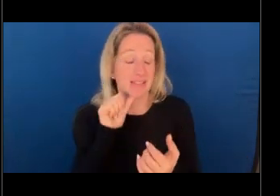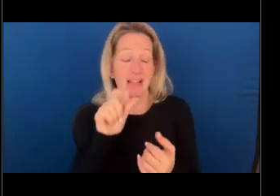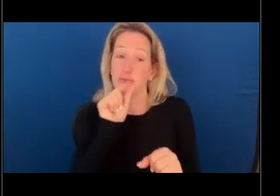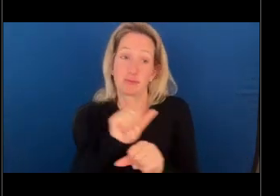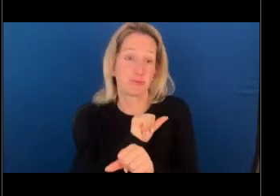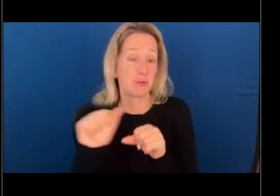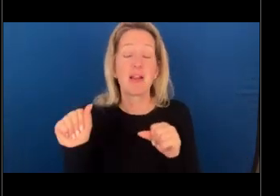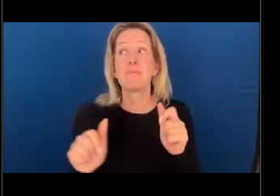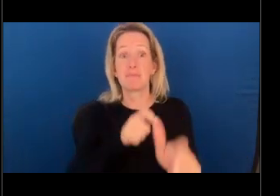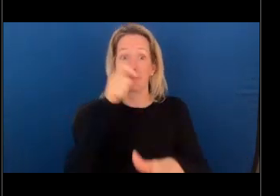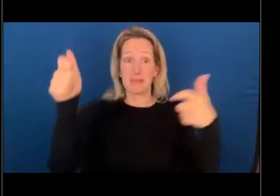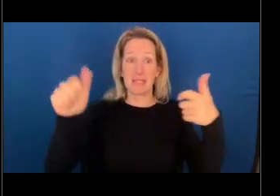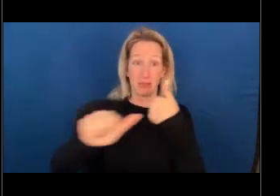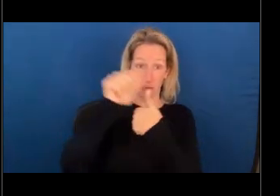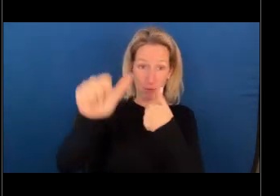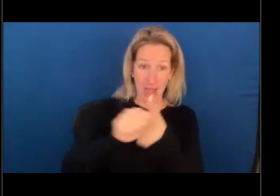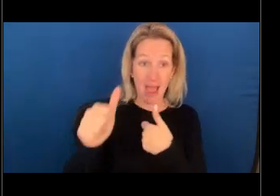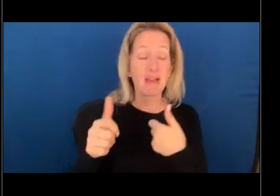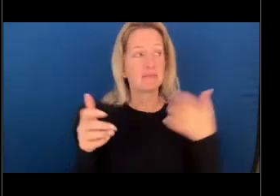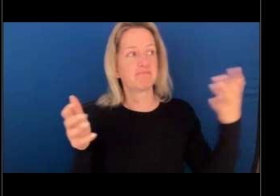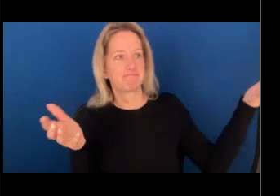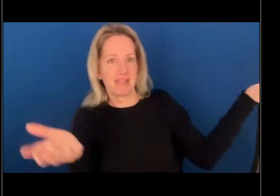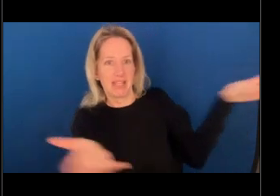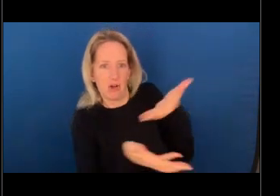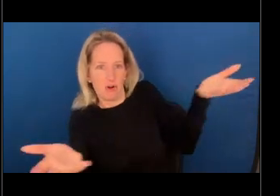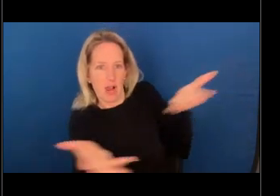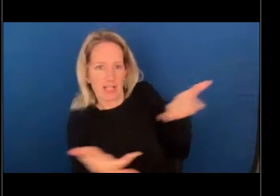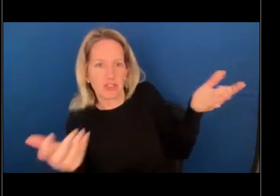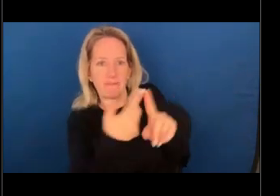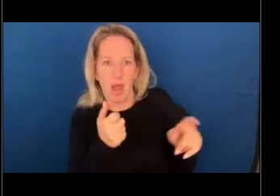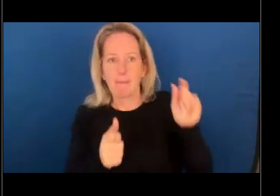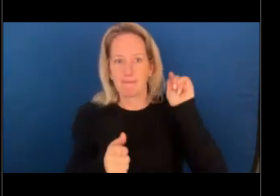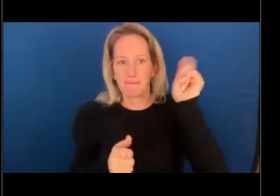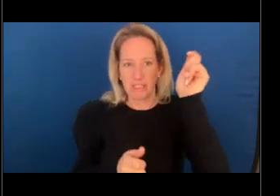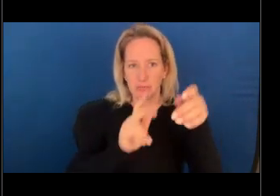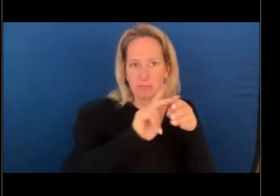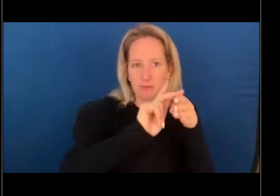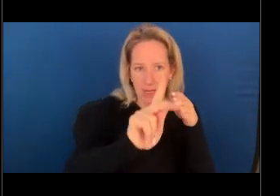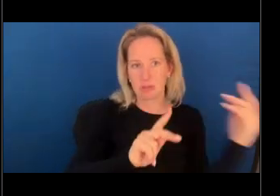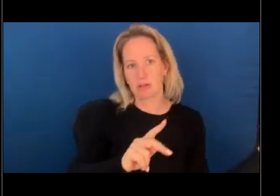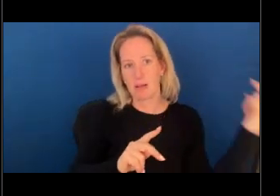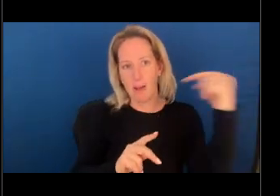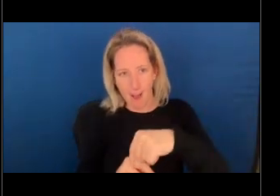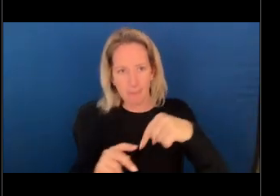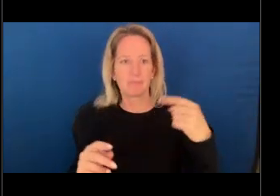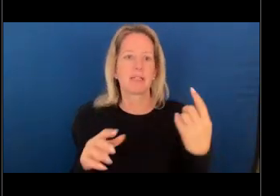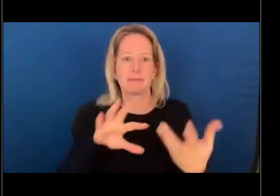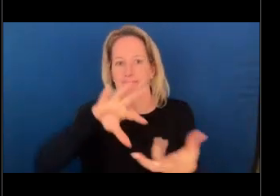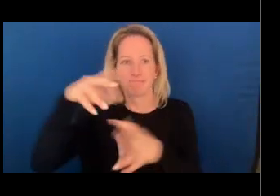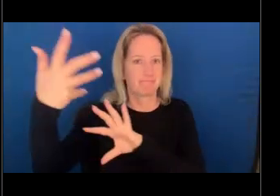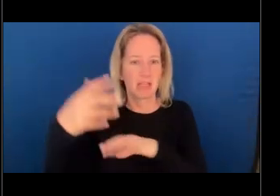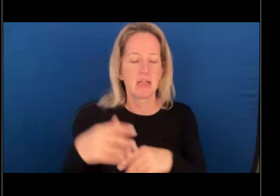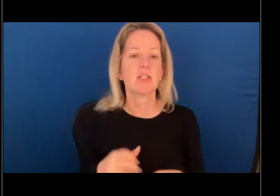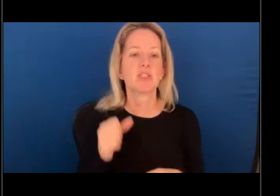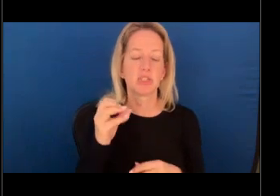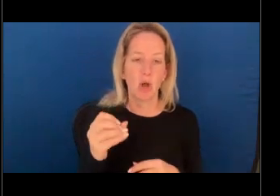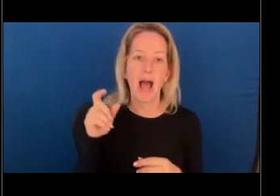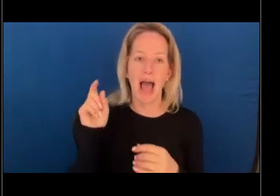So the sanctuary staff, I have to give credit to Ben Haskell, who's just retired. This was kind of his